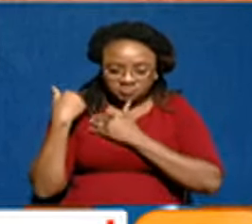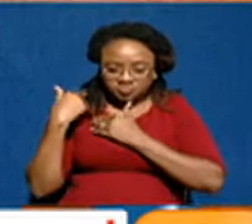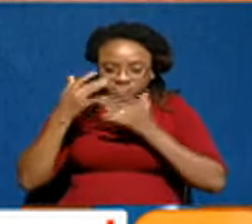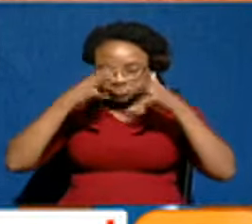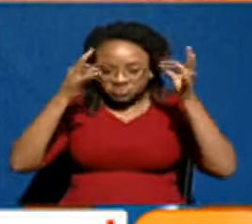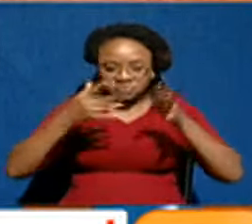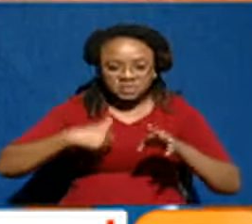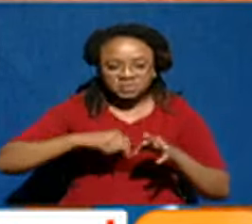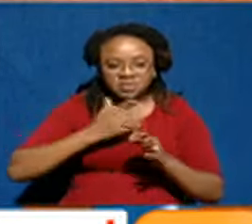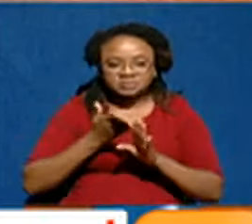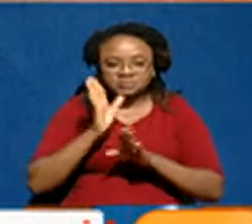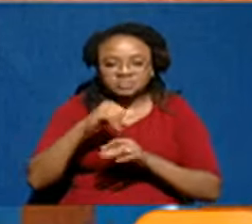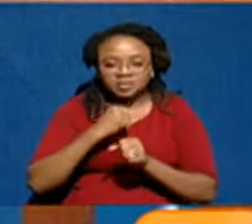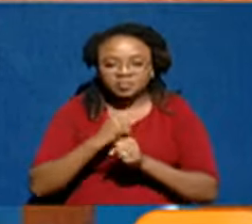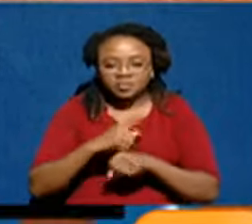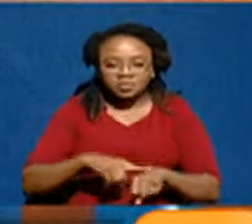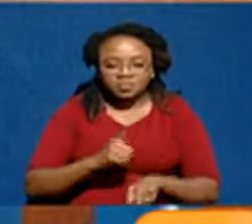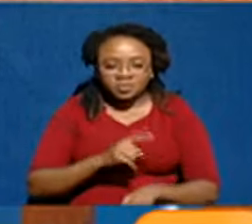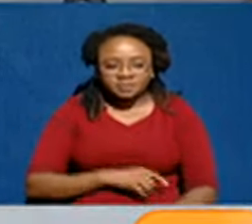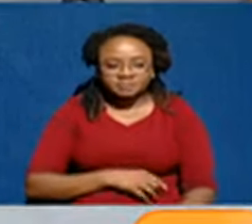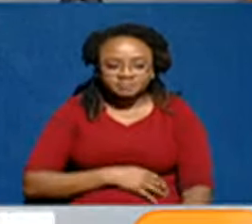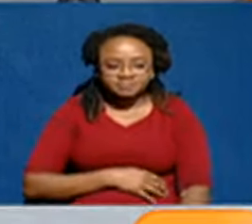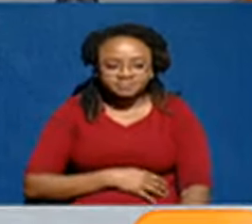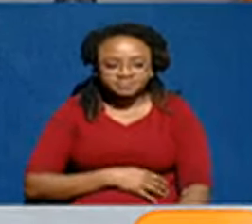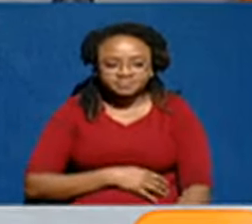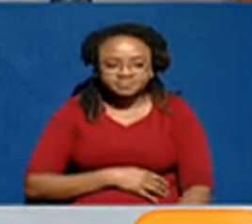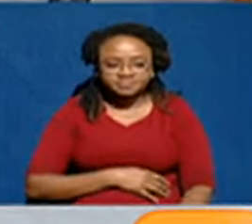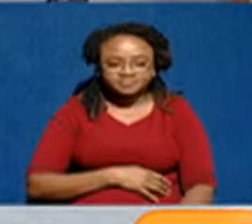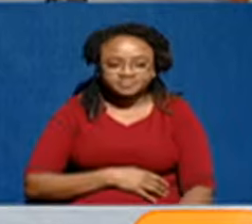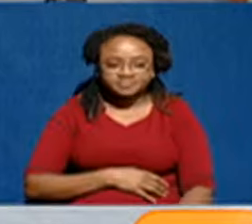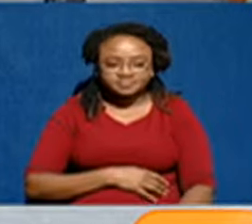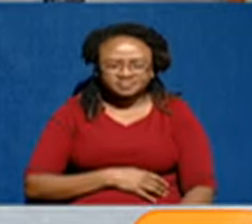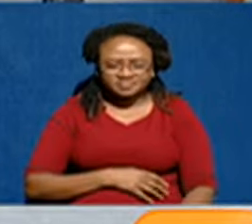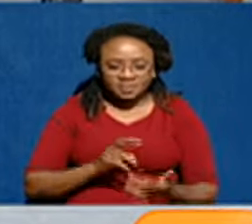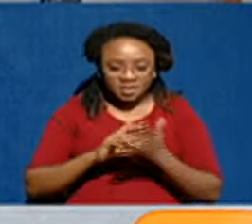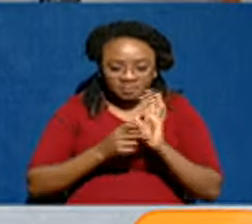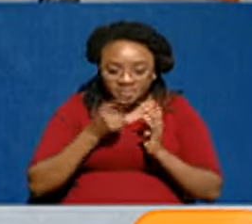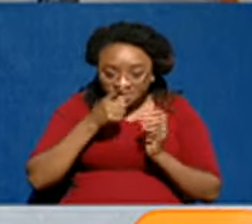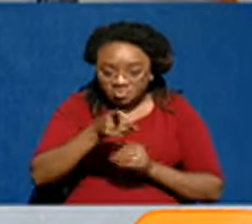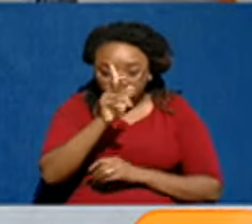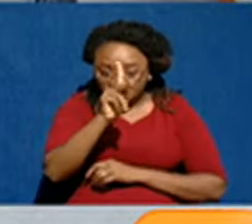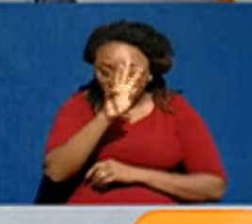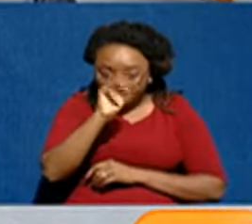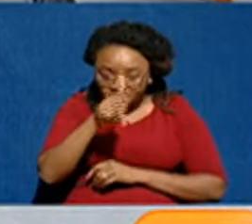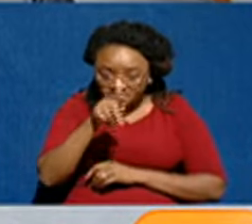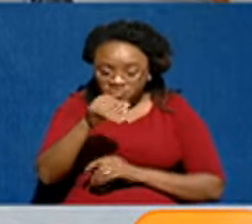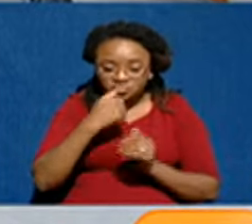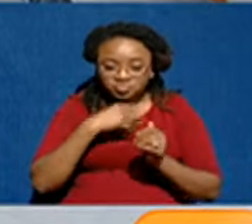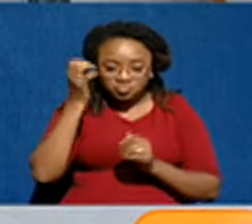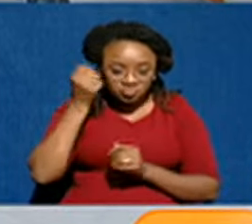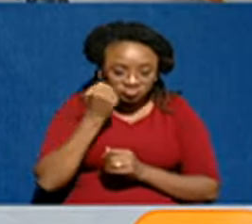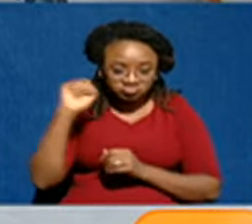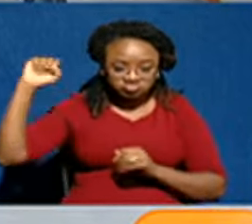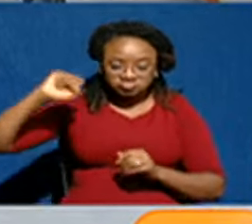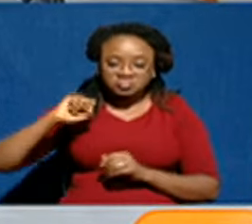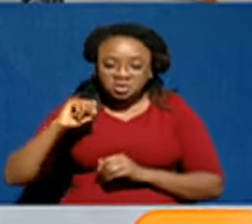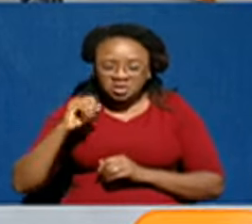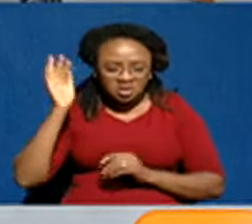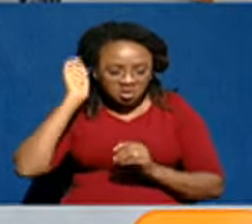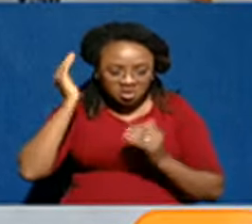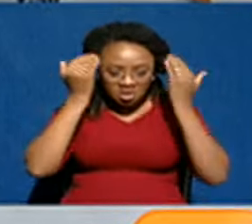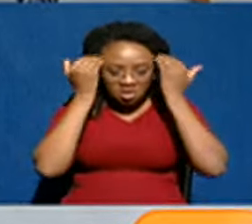because... Dr. Atellah, right now, speaking of courts, you're defining a court order as we speak. It depends